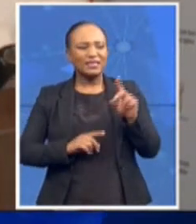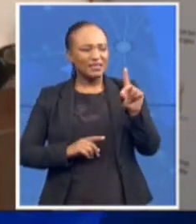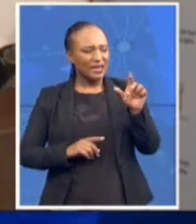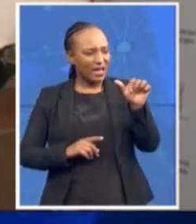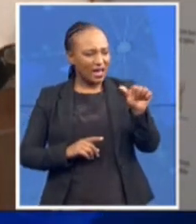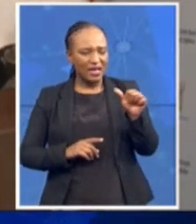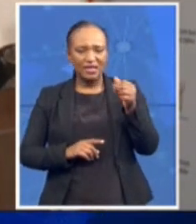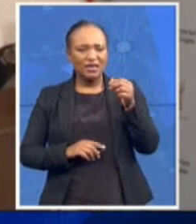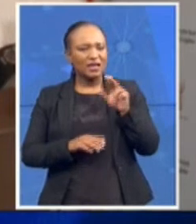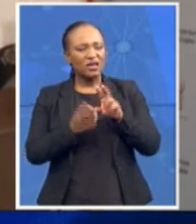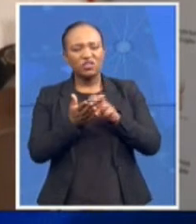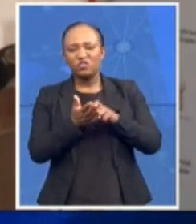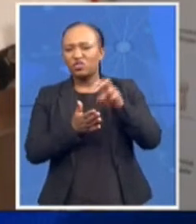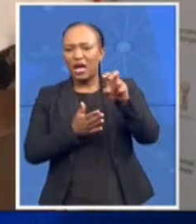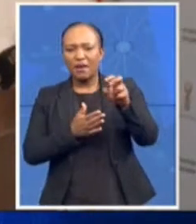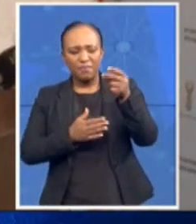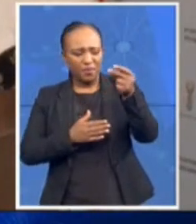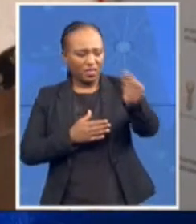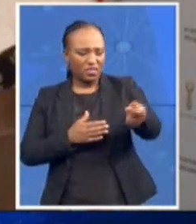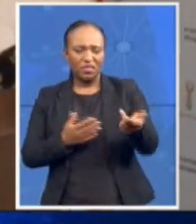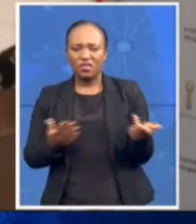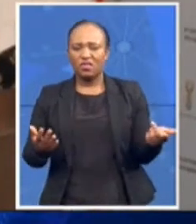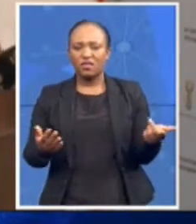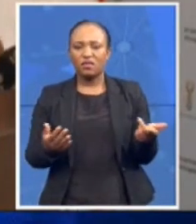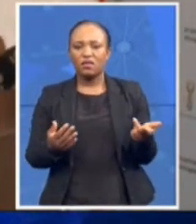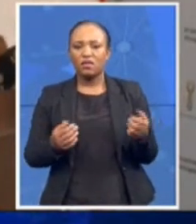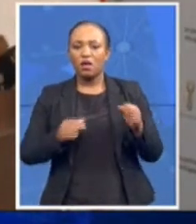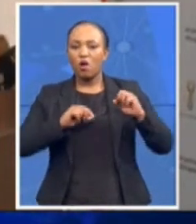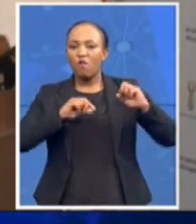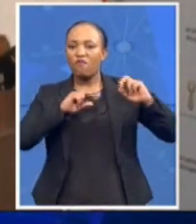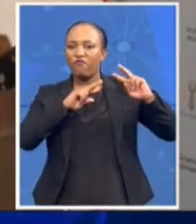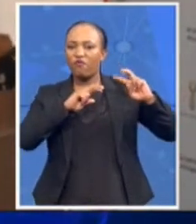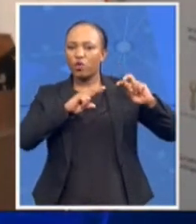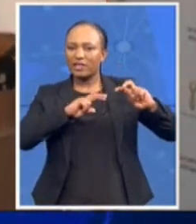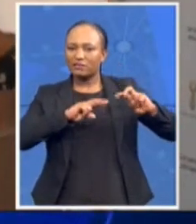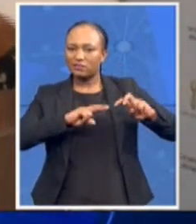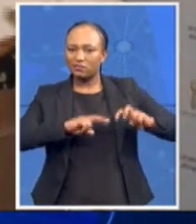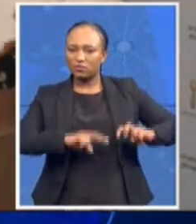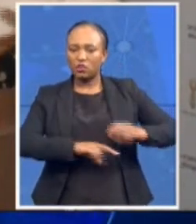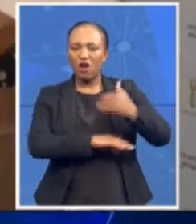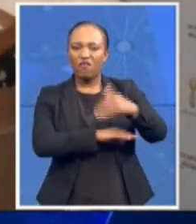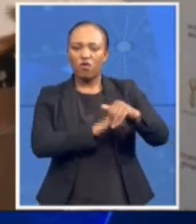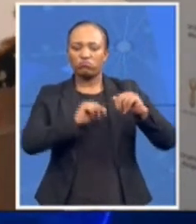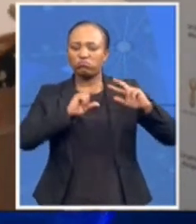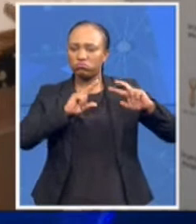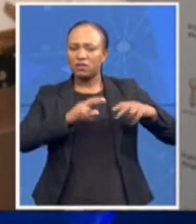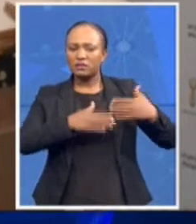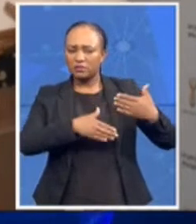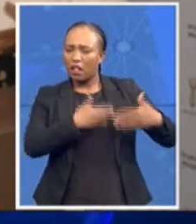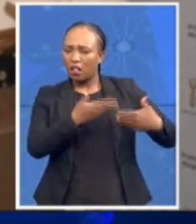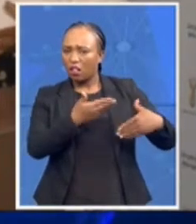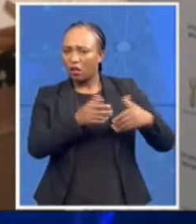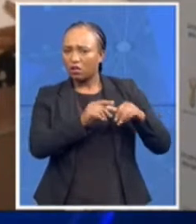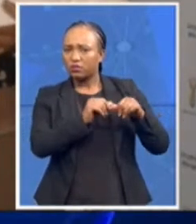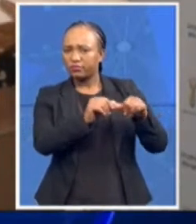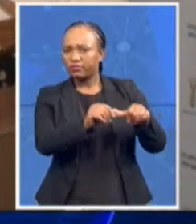that the forensic investigation is on. And we couldn't interfere with that